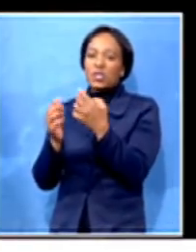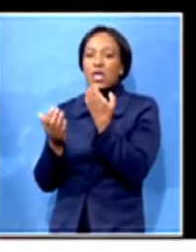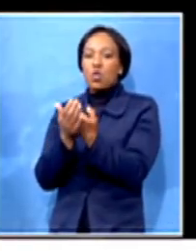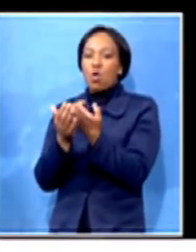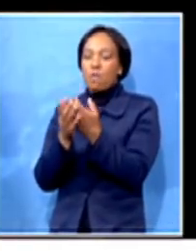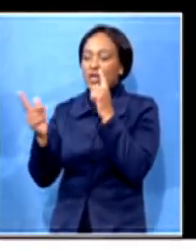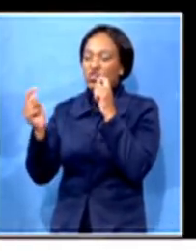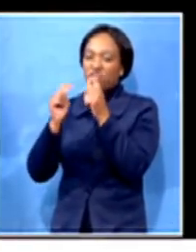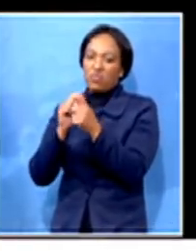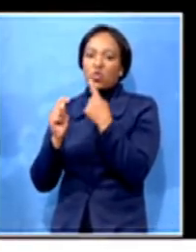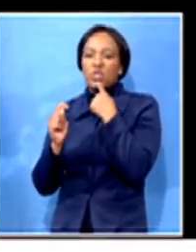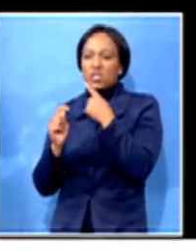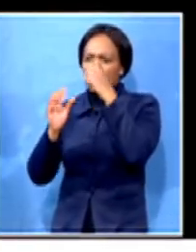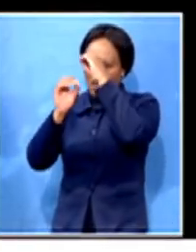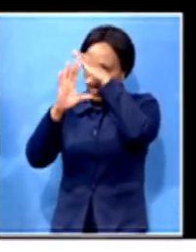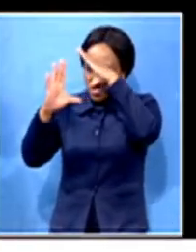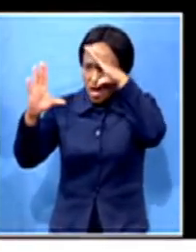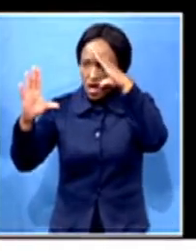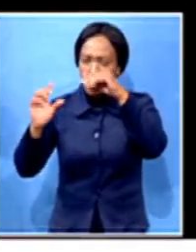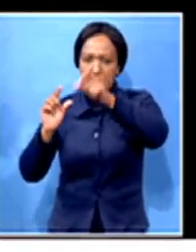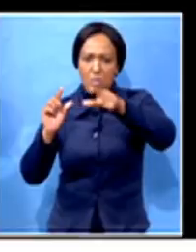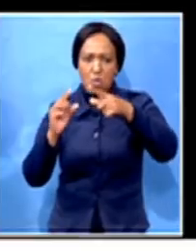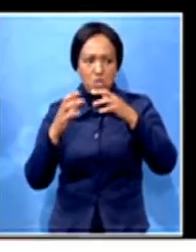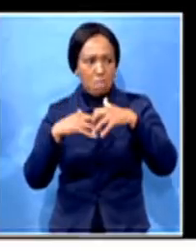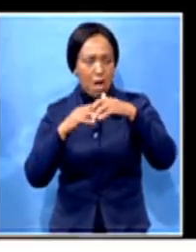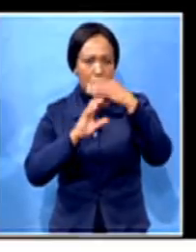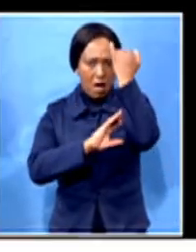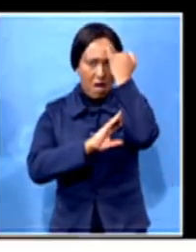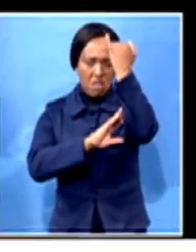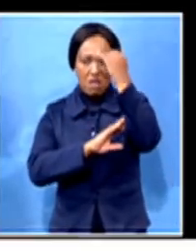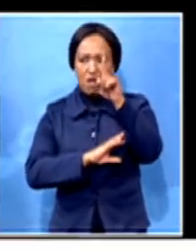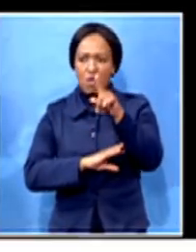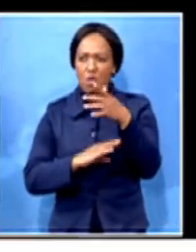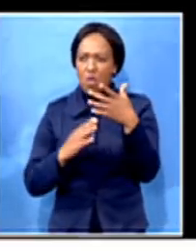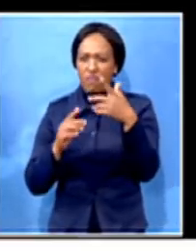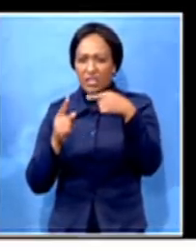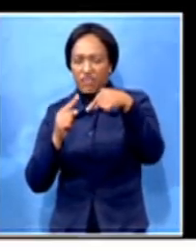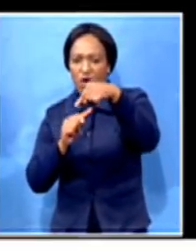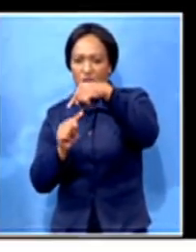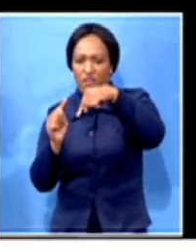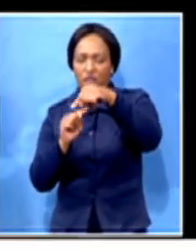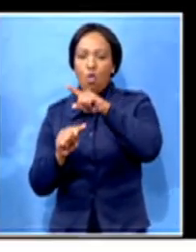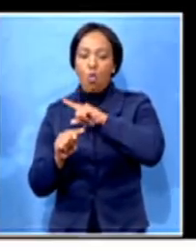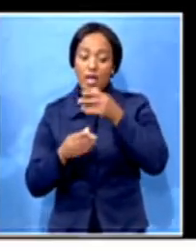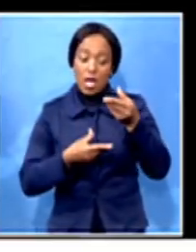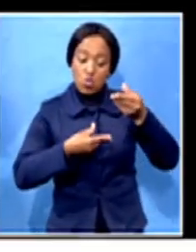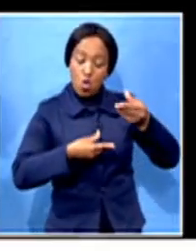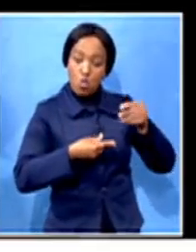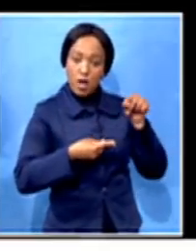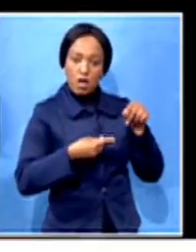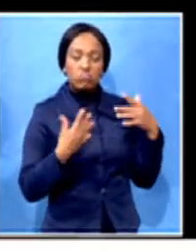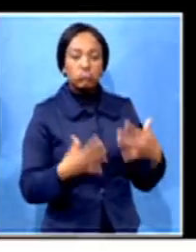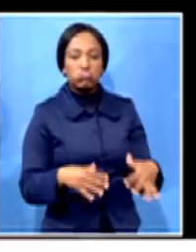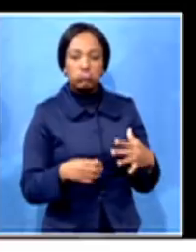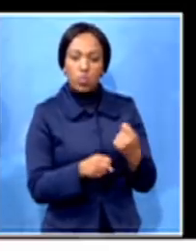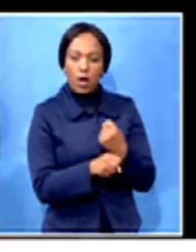of being the type of visionaries that come up with new ideas as issues evolve. If you do look at this document, it is indeed a replica